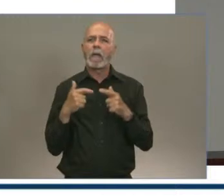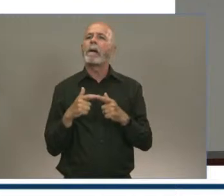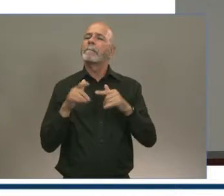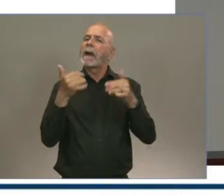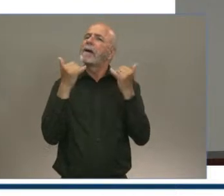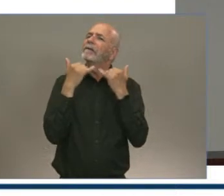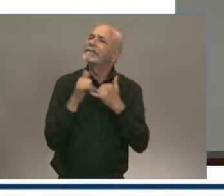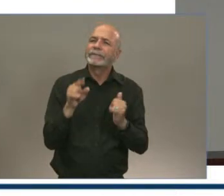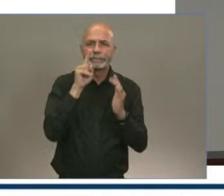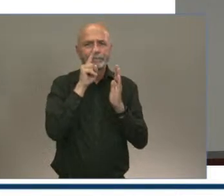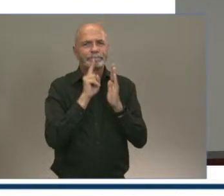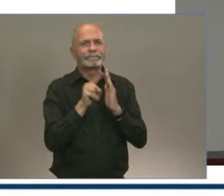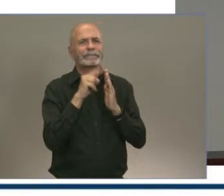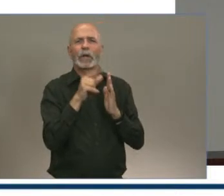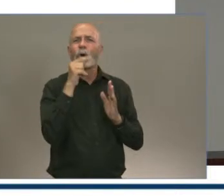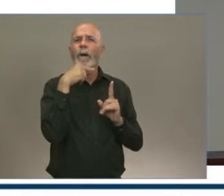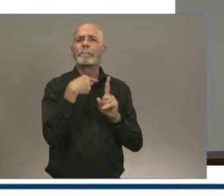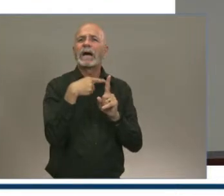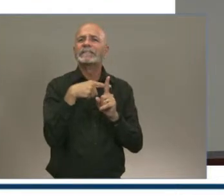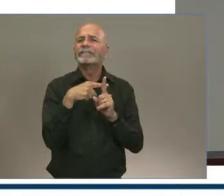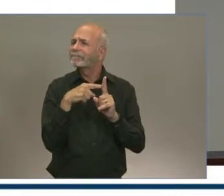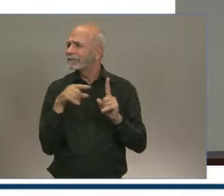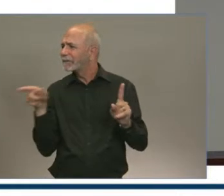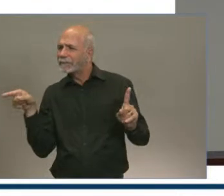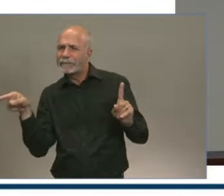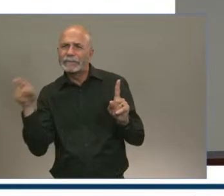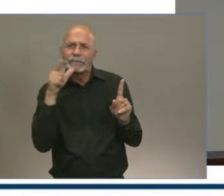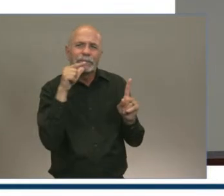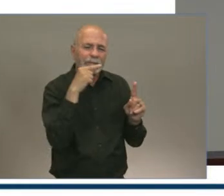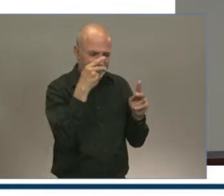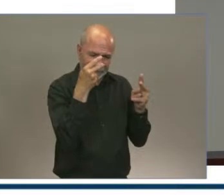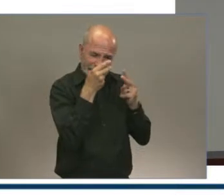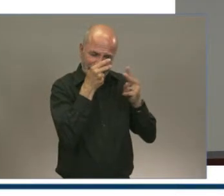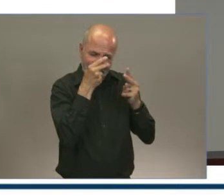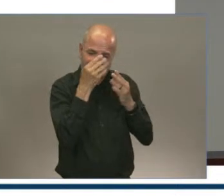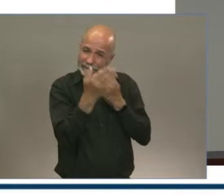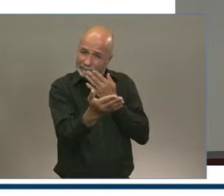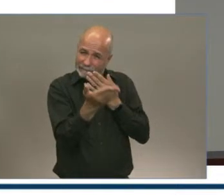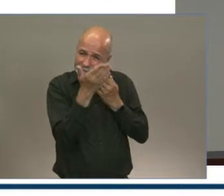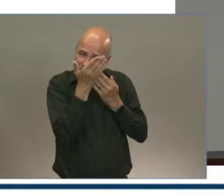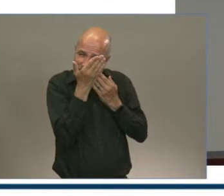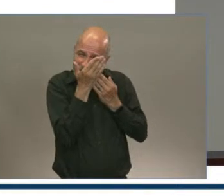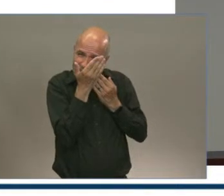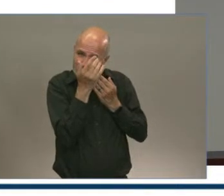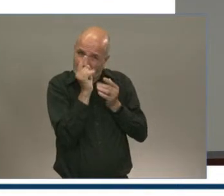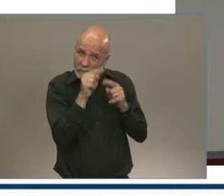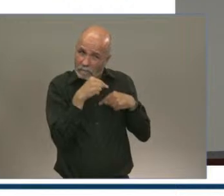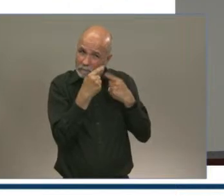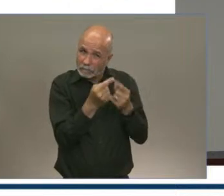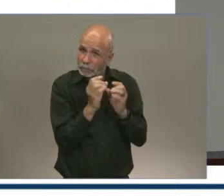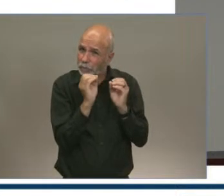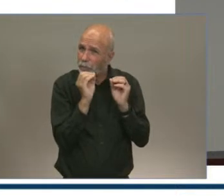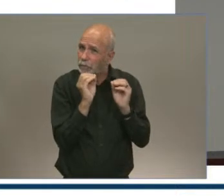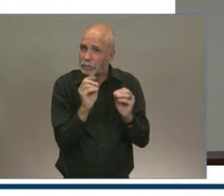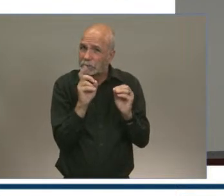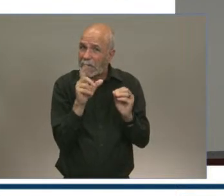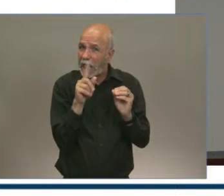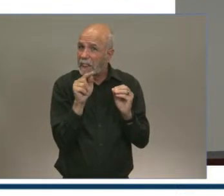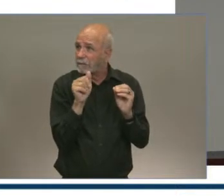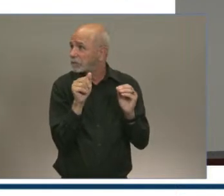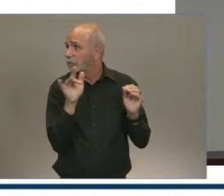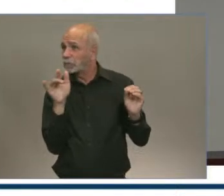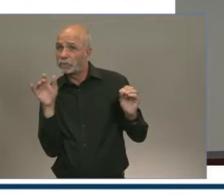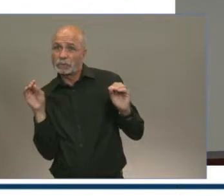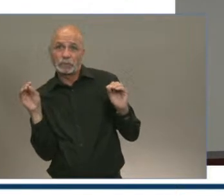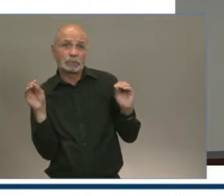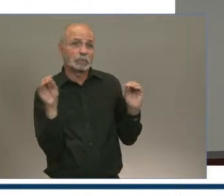our positives coming into the lab. To this point, we haven't identified any further cases of the variants, but we know that